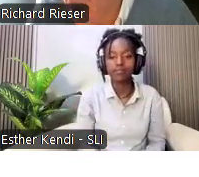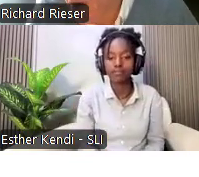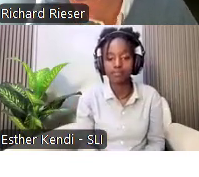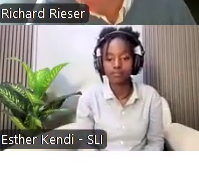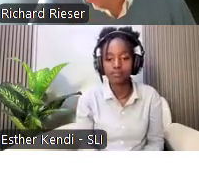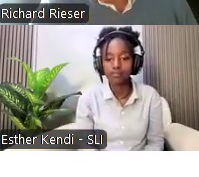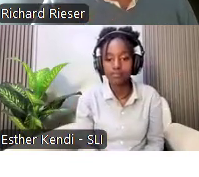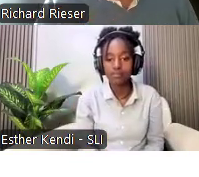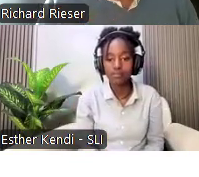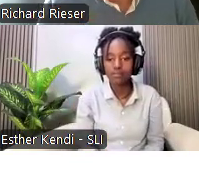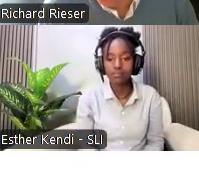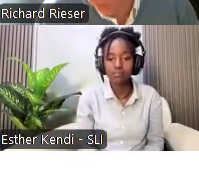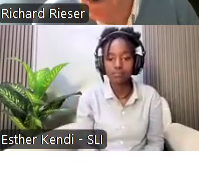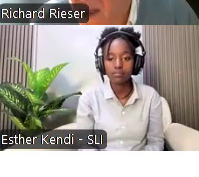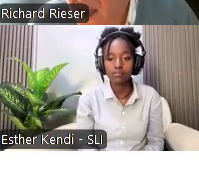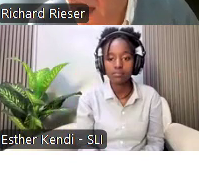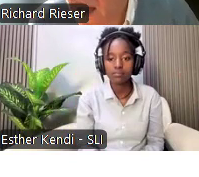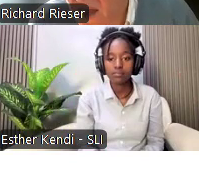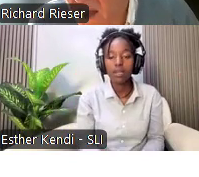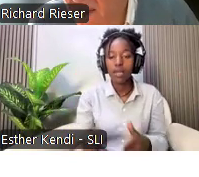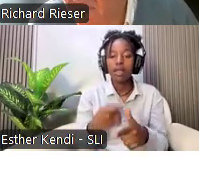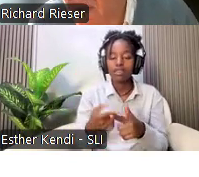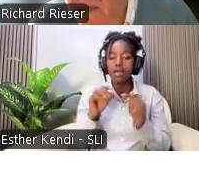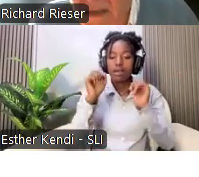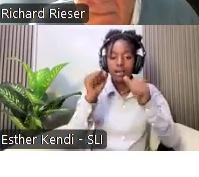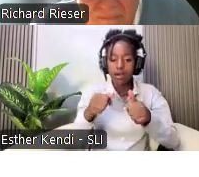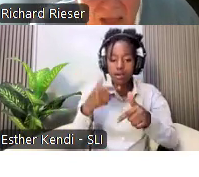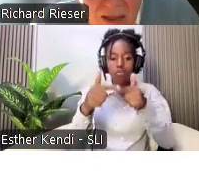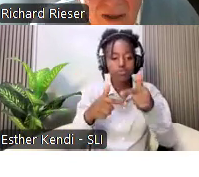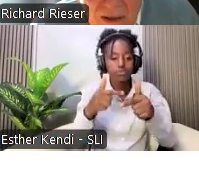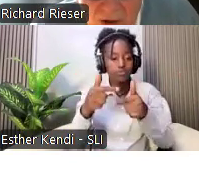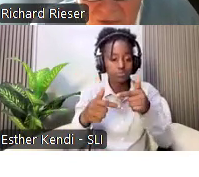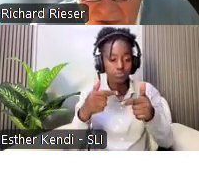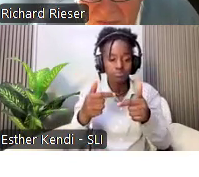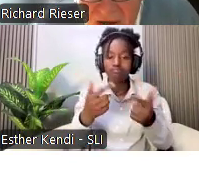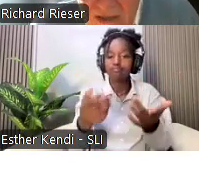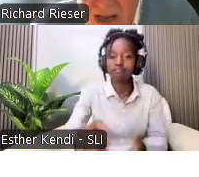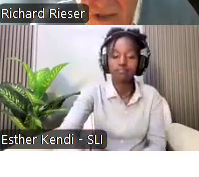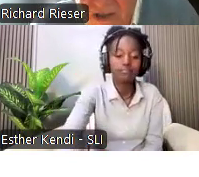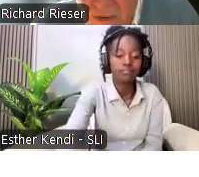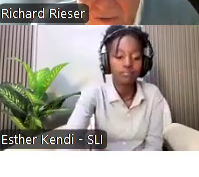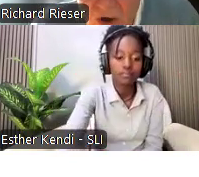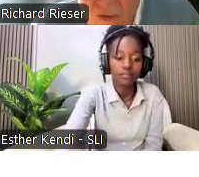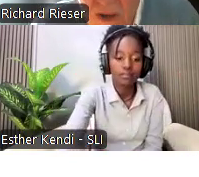we will go on now, I think, to some other of the presentations that we've got. We